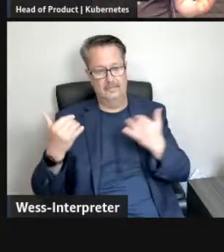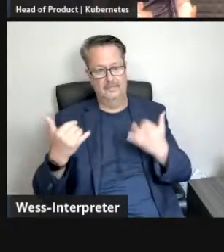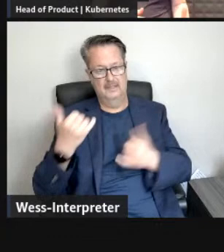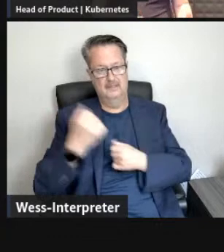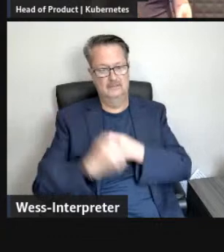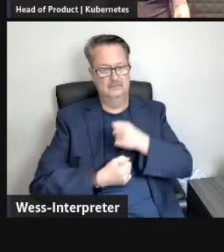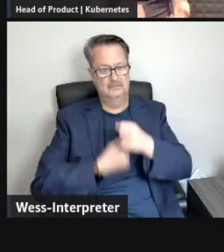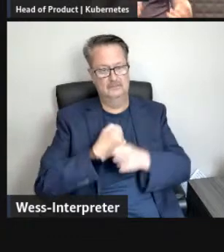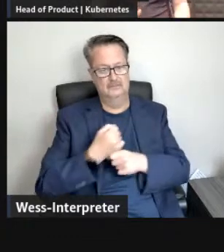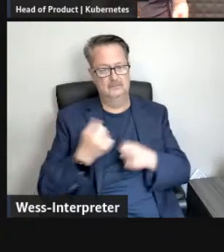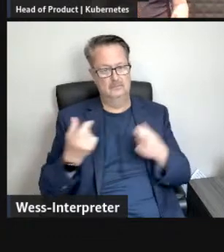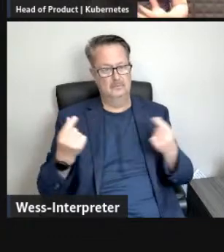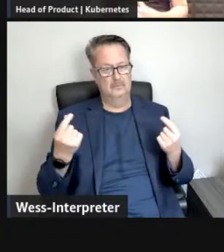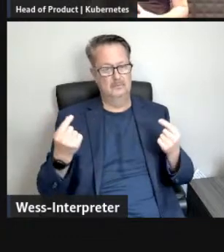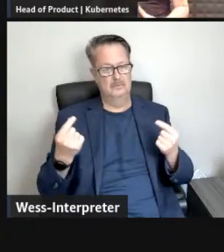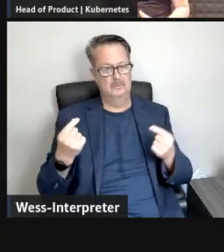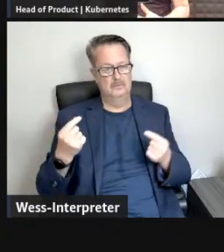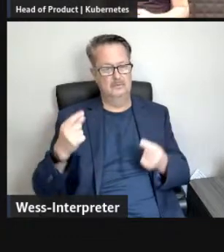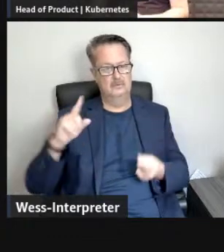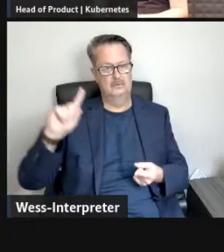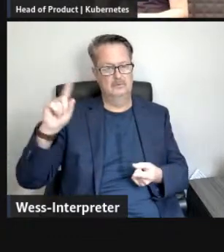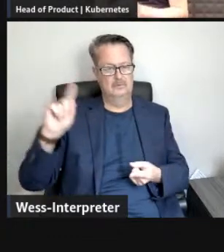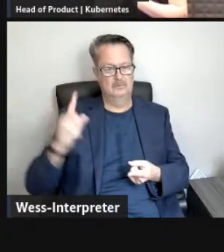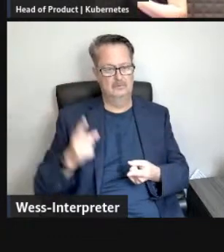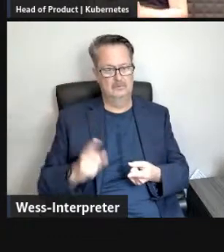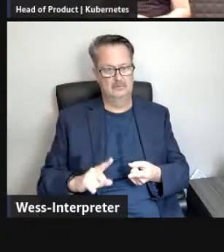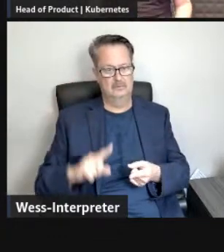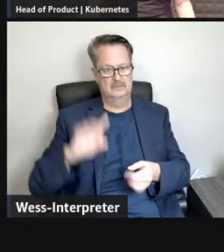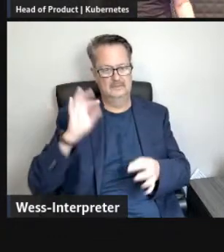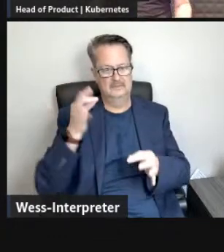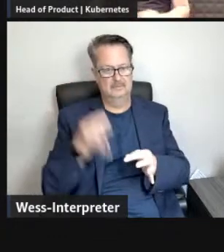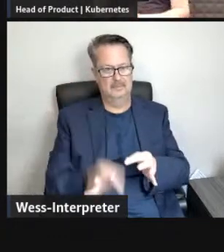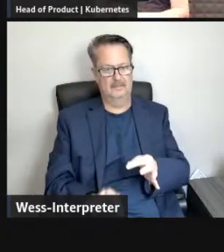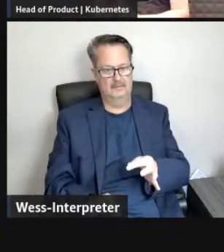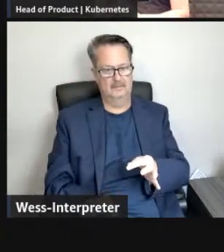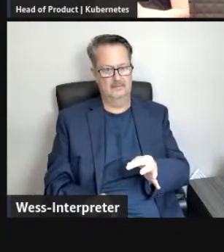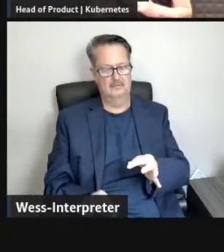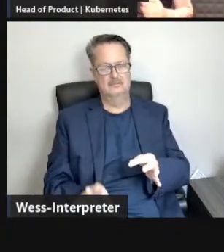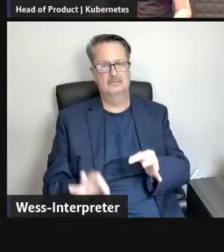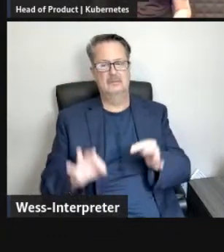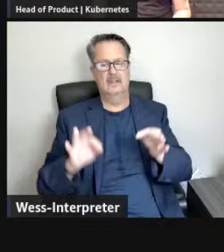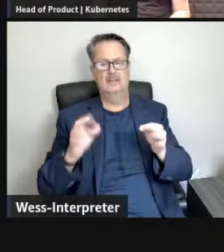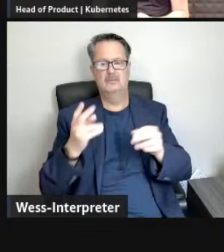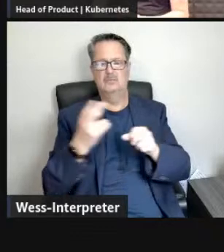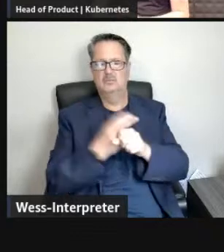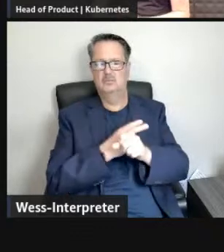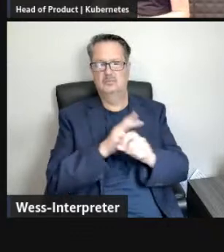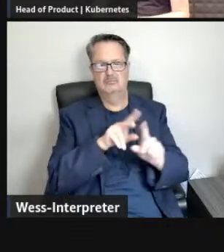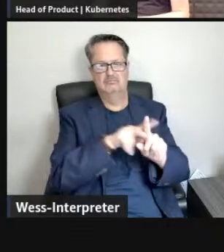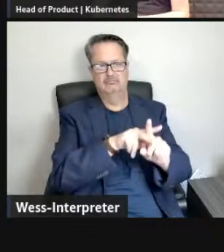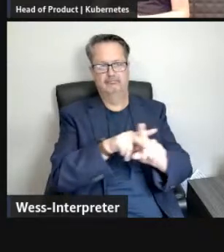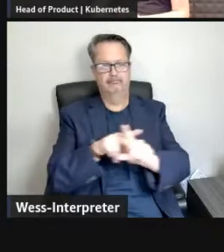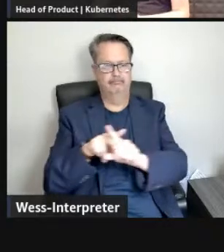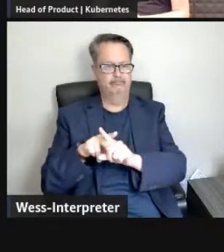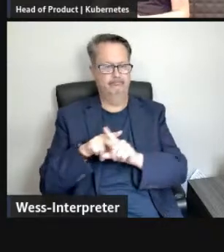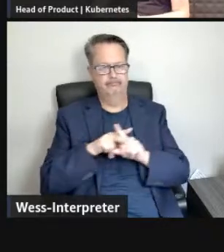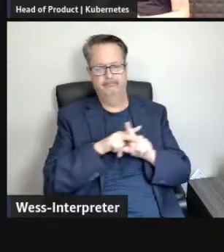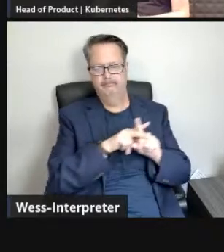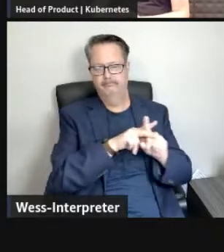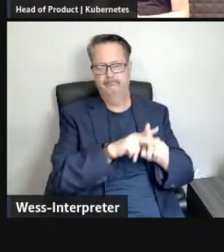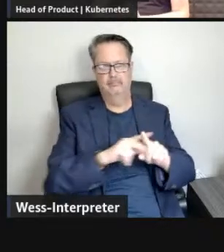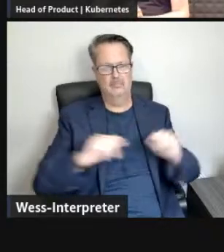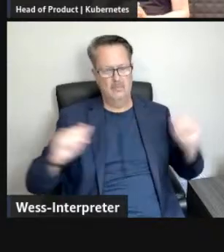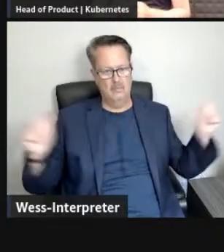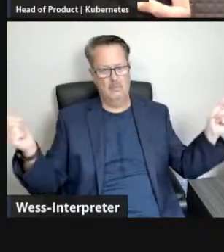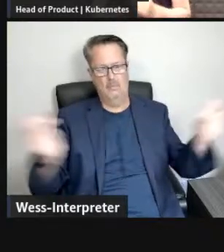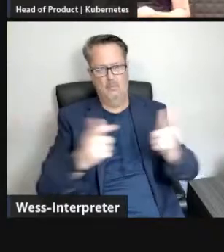actually simplifying this IAM roles for service accounts so that you can use it with all of your clusters and you can use it seamlessly. You